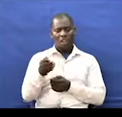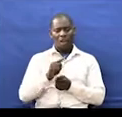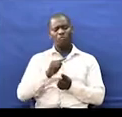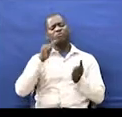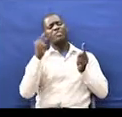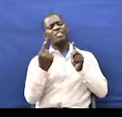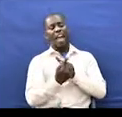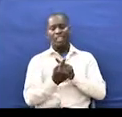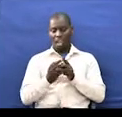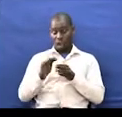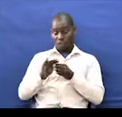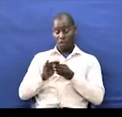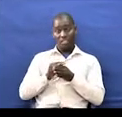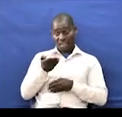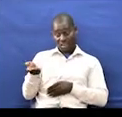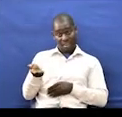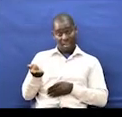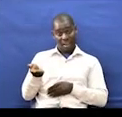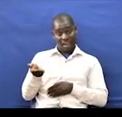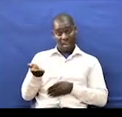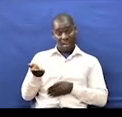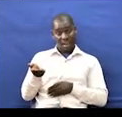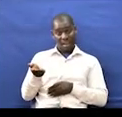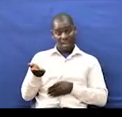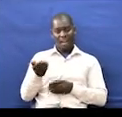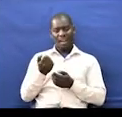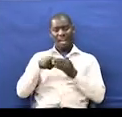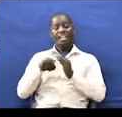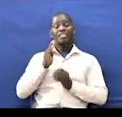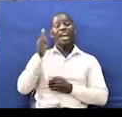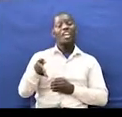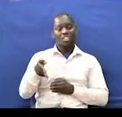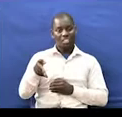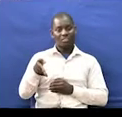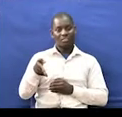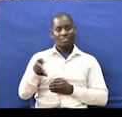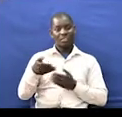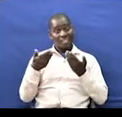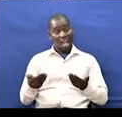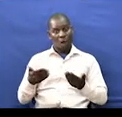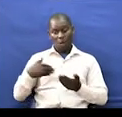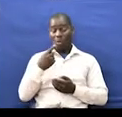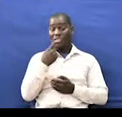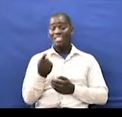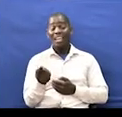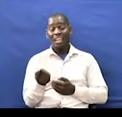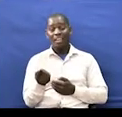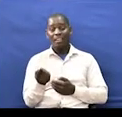here, you find that this is in the direction of the clockwise. So we can say in